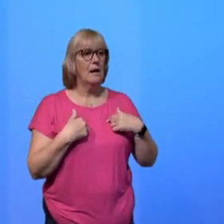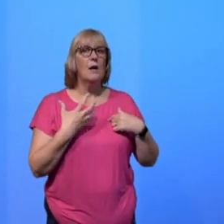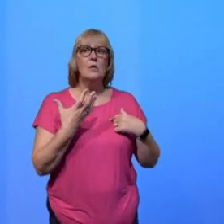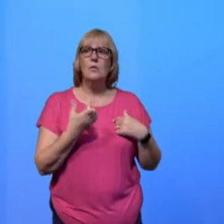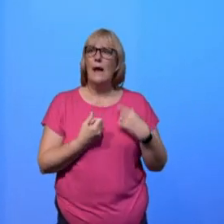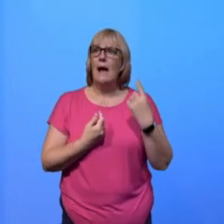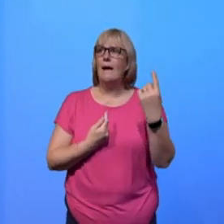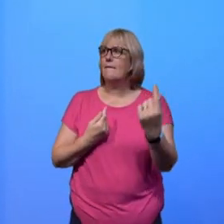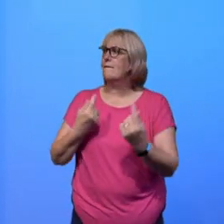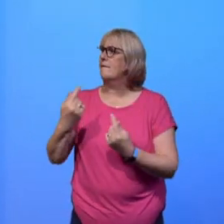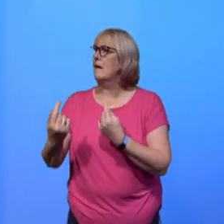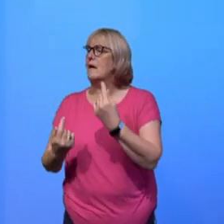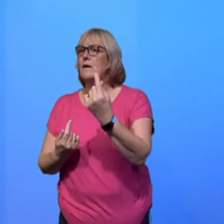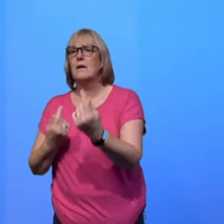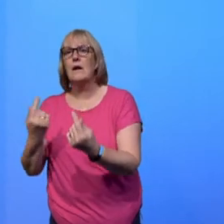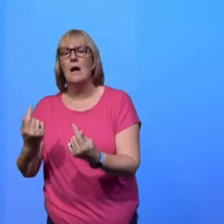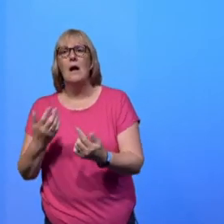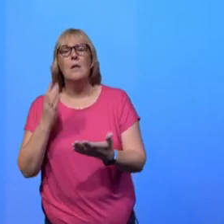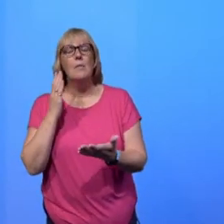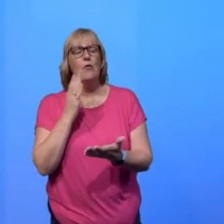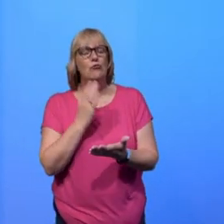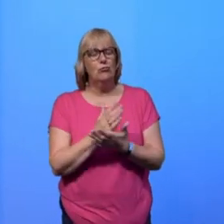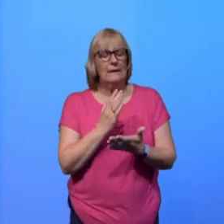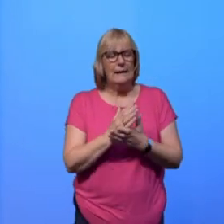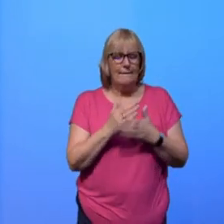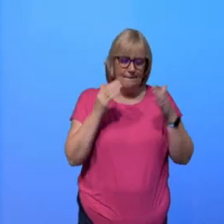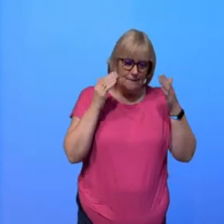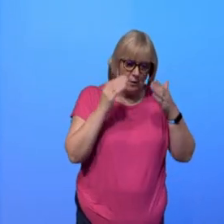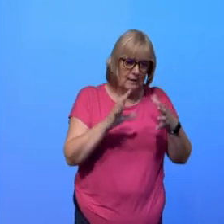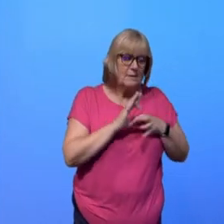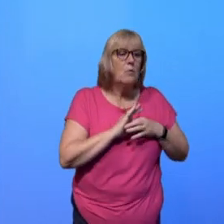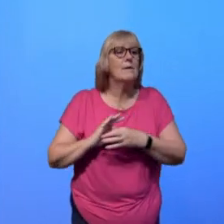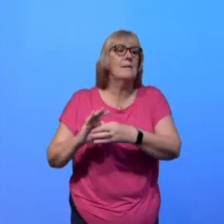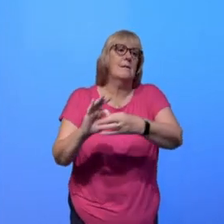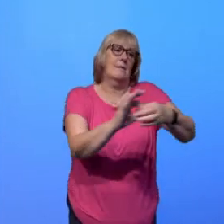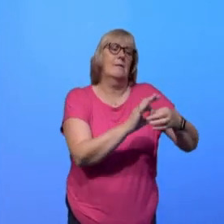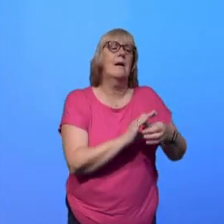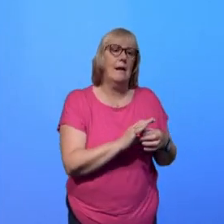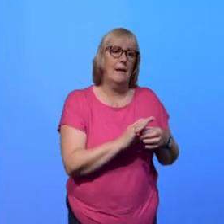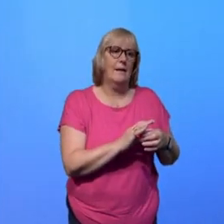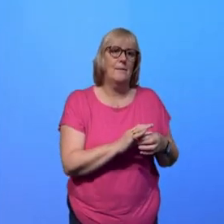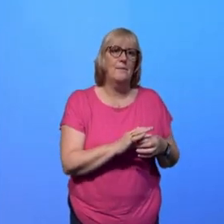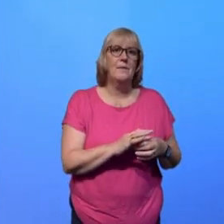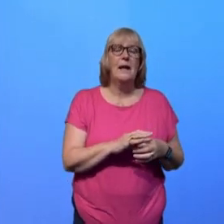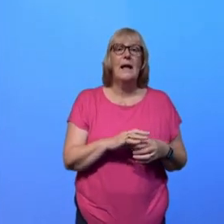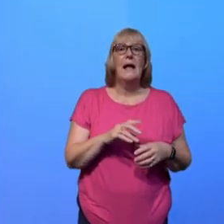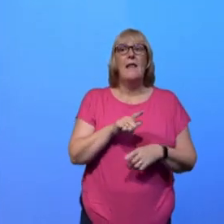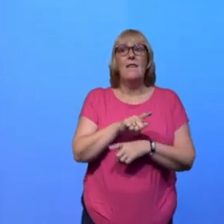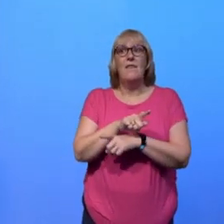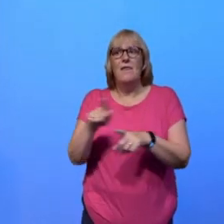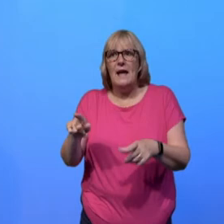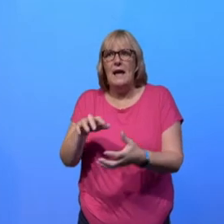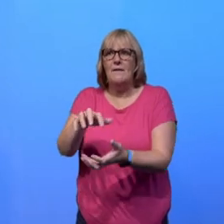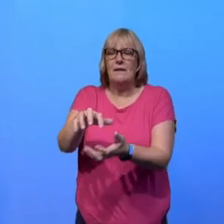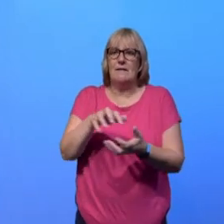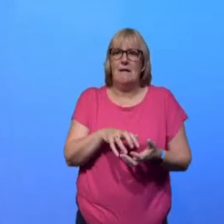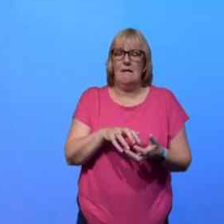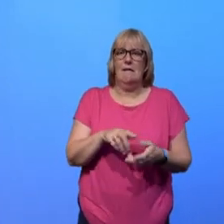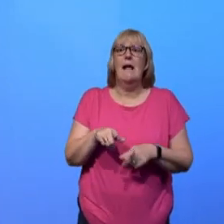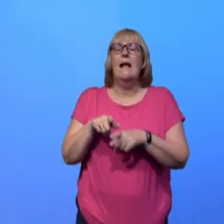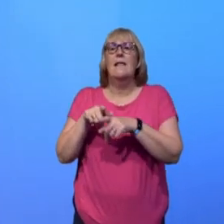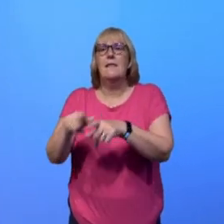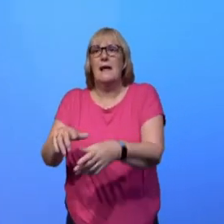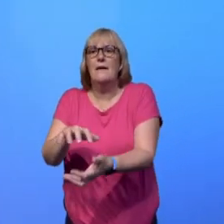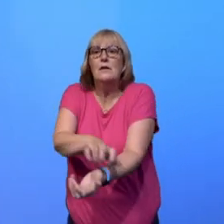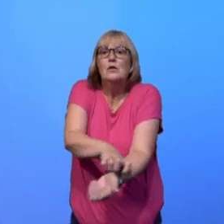we just don't buy this. But look at verse 11. Do you see verse 11? They've taken some of the devoted things. They've stolen, they've lied. They've put